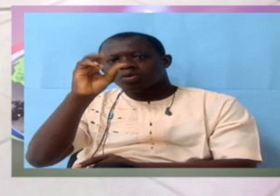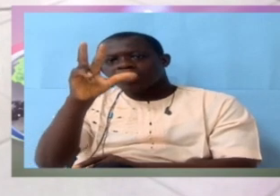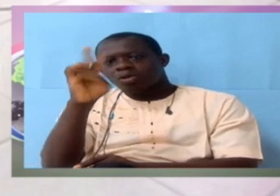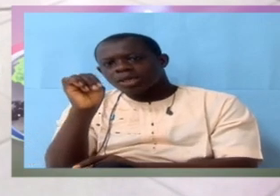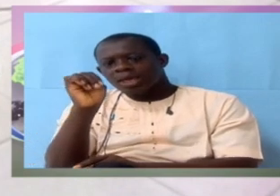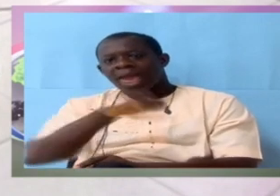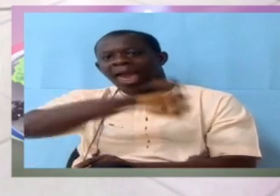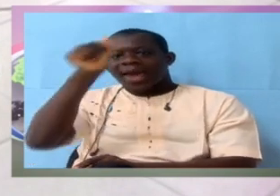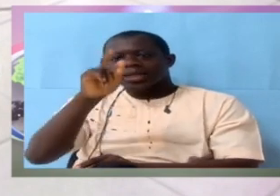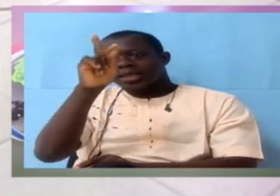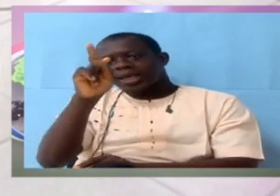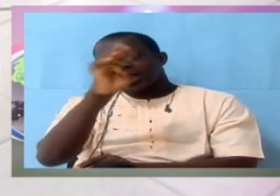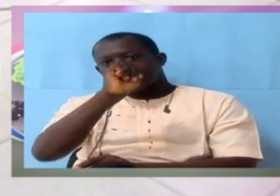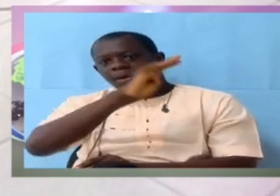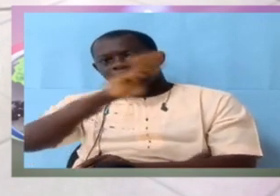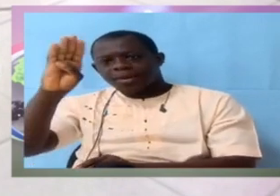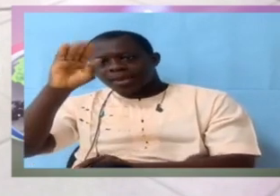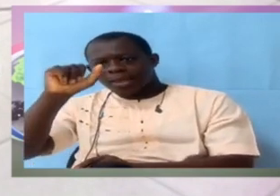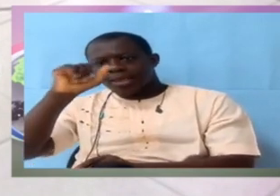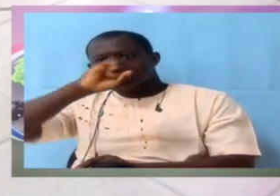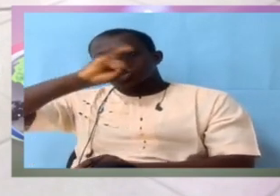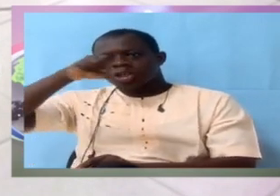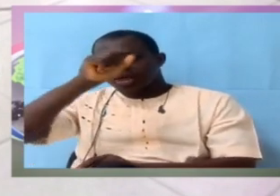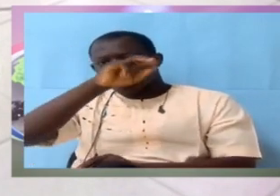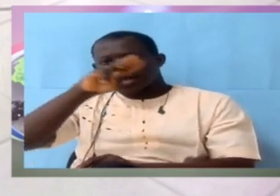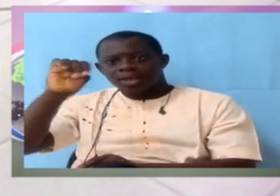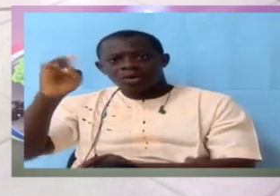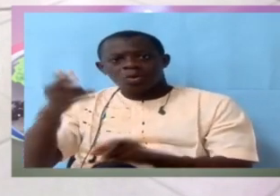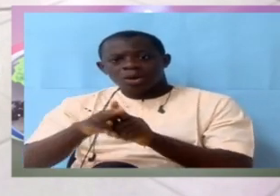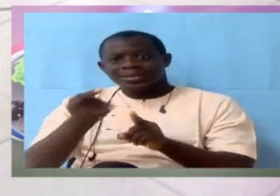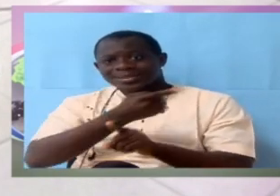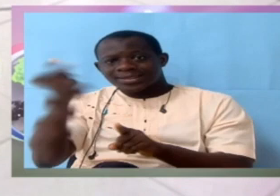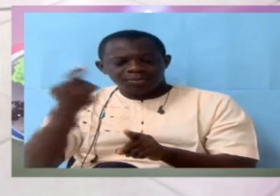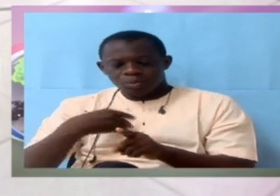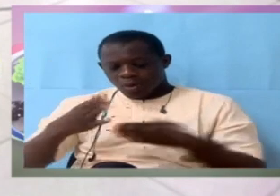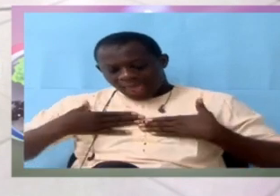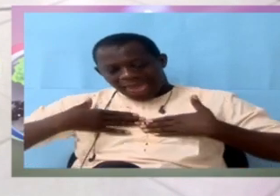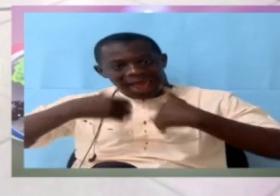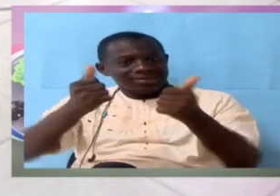television who were already cured and they were released to go home?